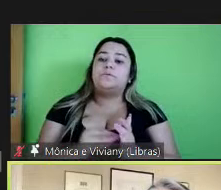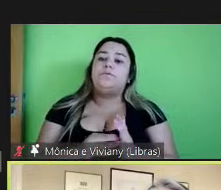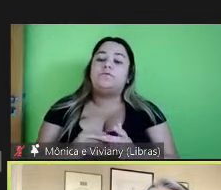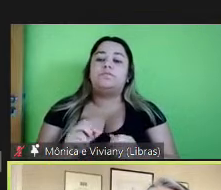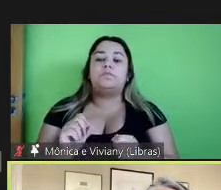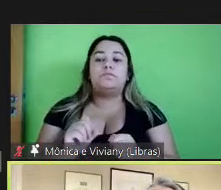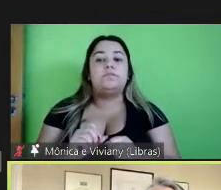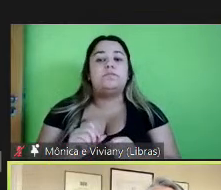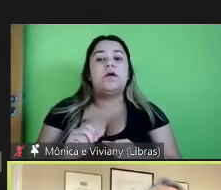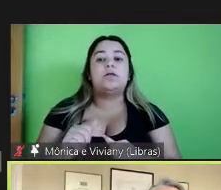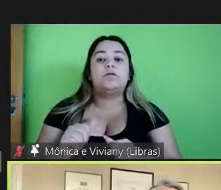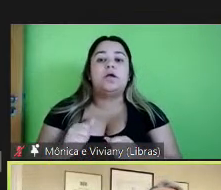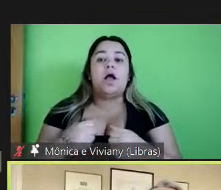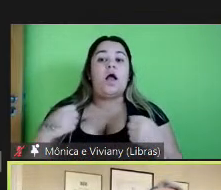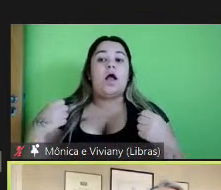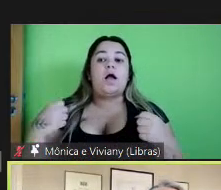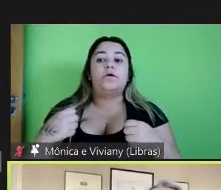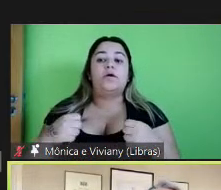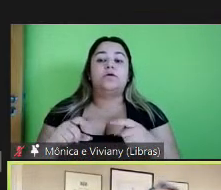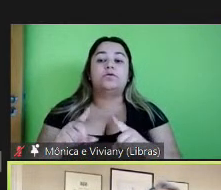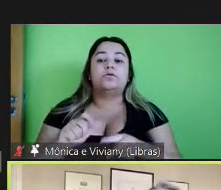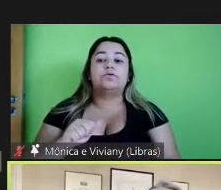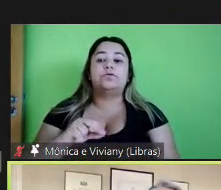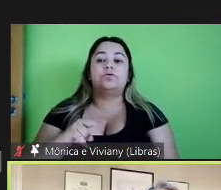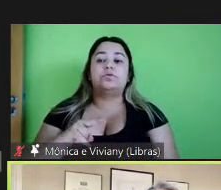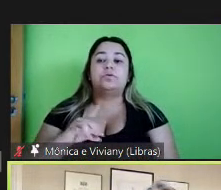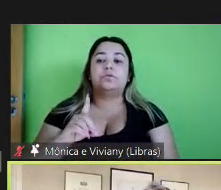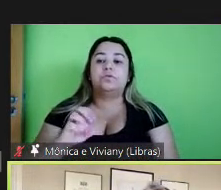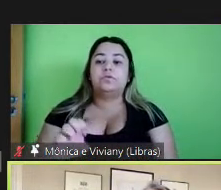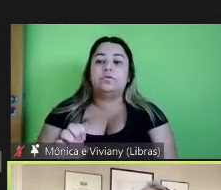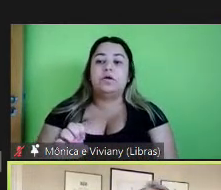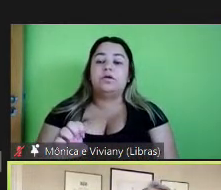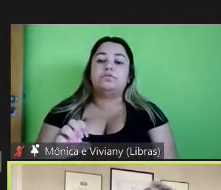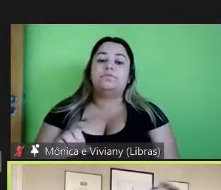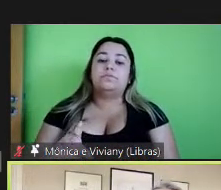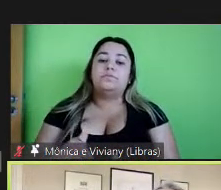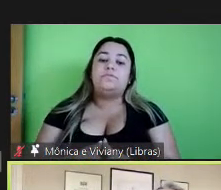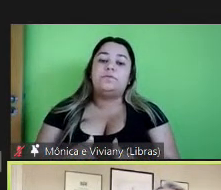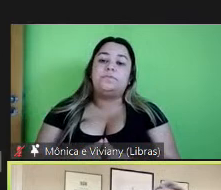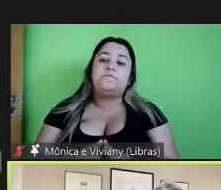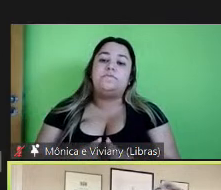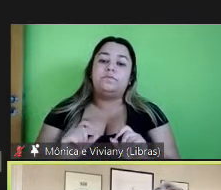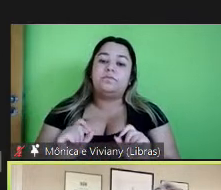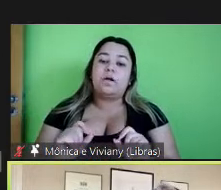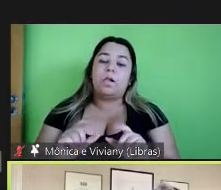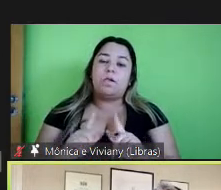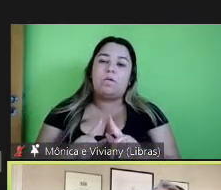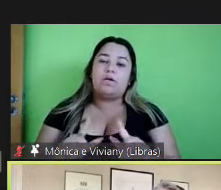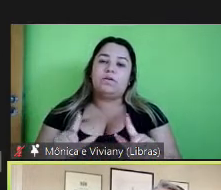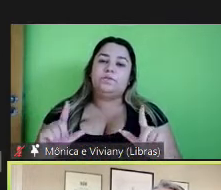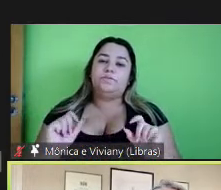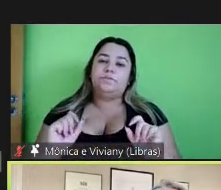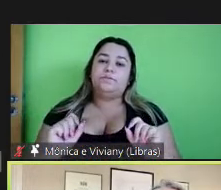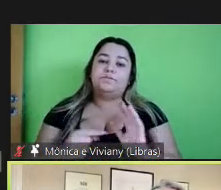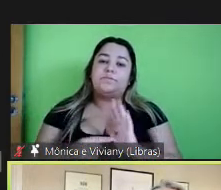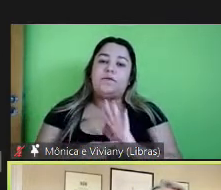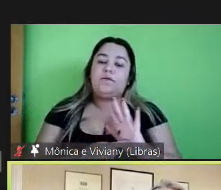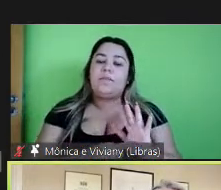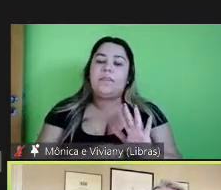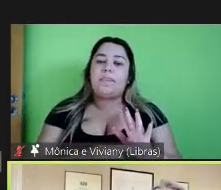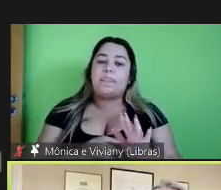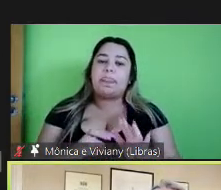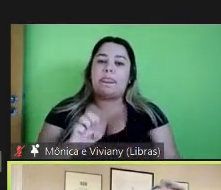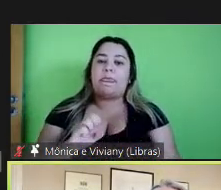like to show this following slide, which is known as the spaghetti diagram of obesity. And